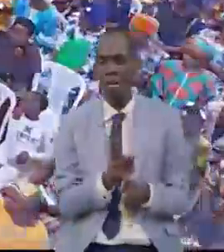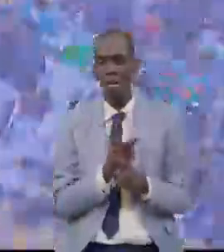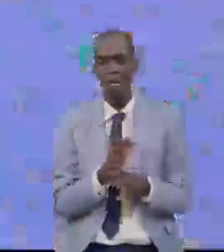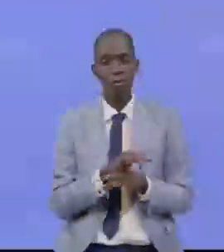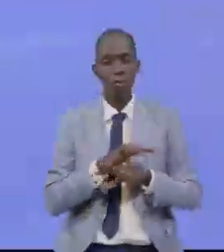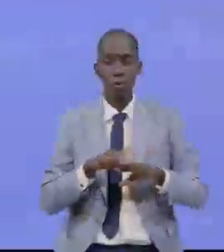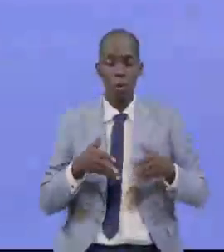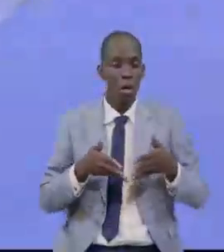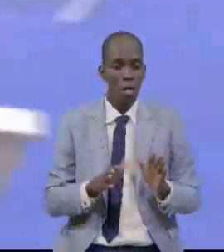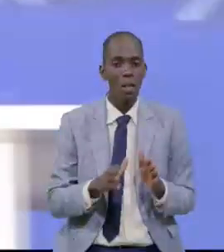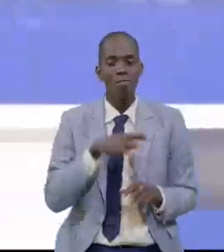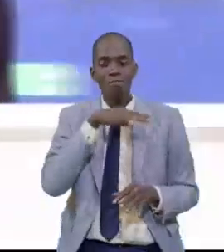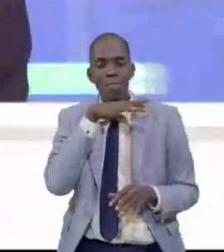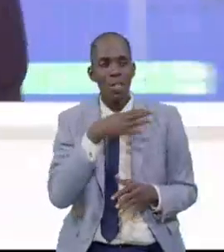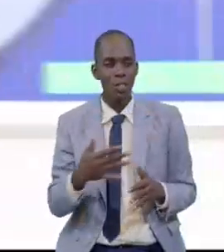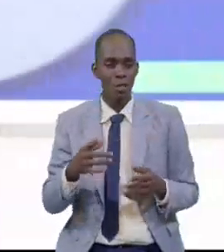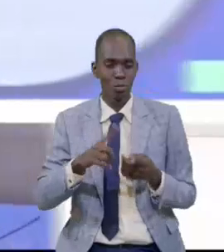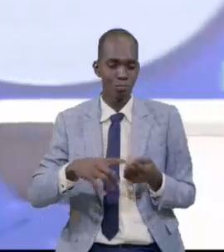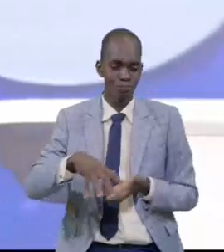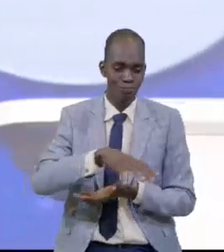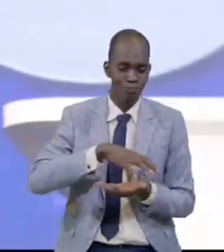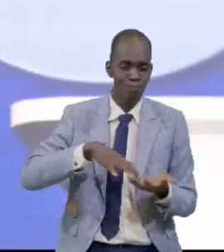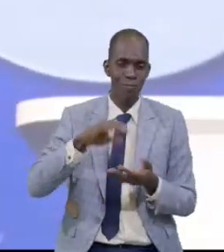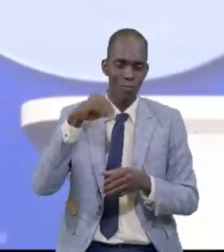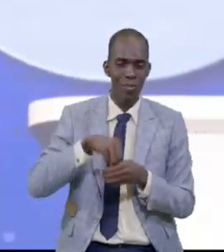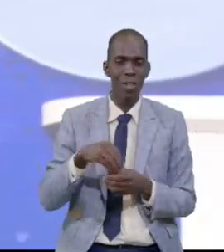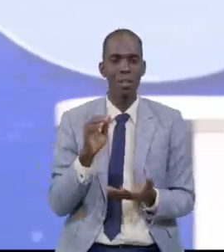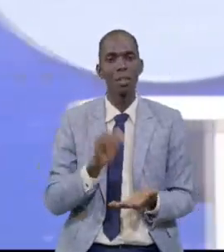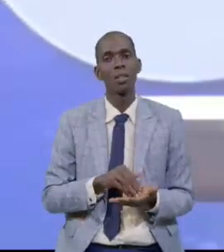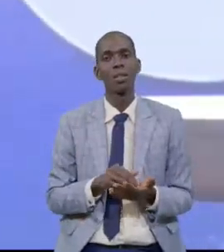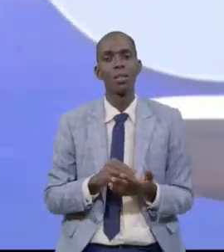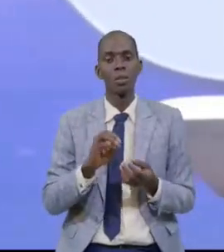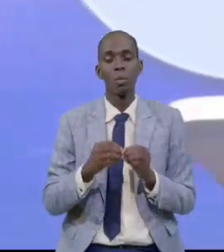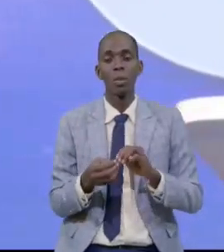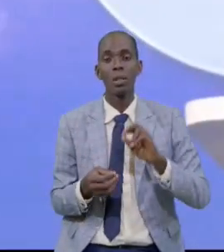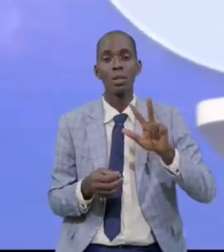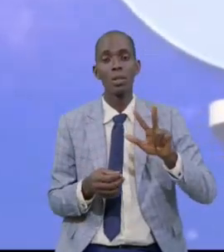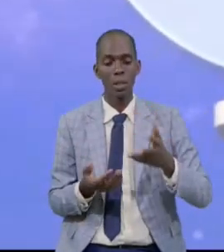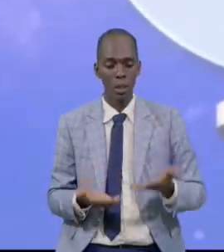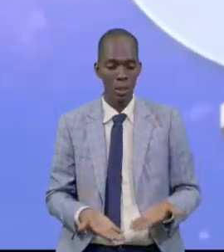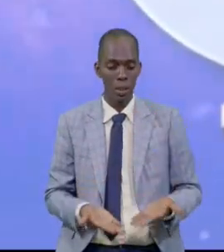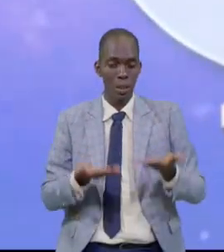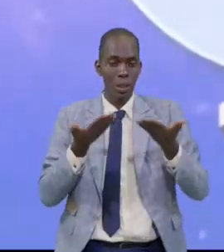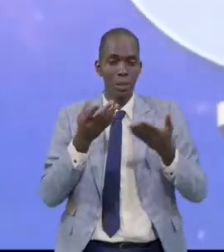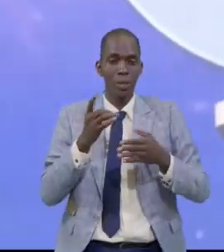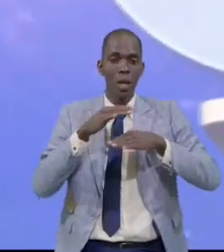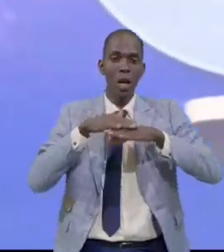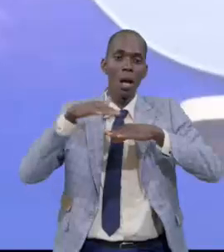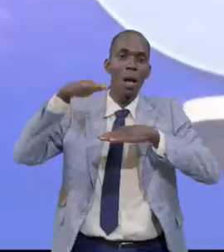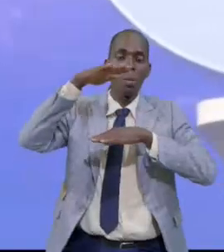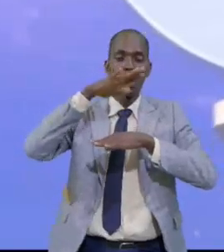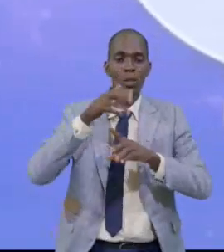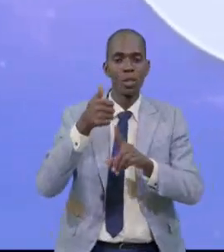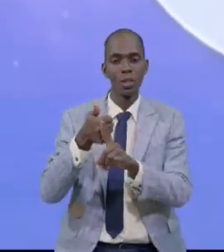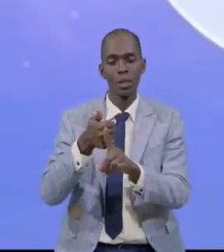to come. Again, number three, lifted above yourself. Whatever you